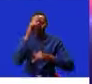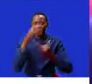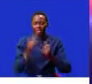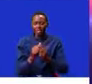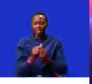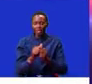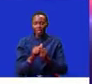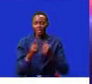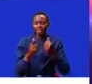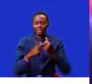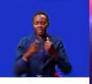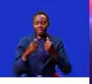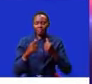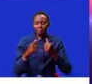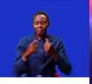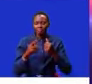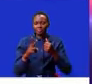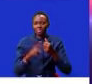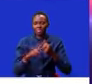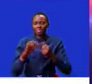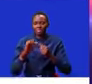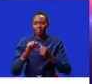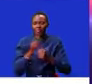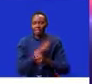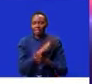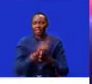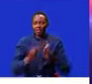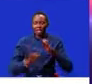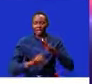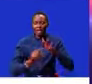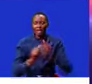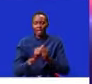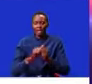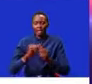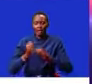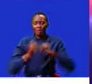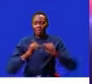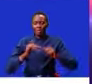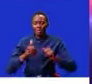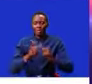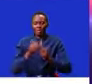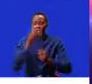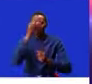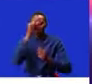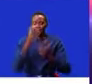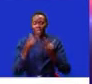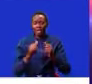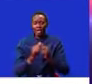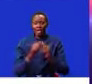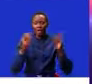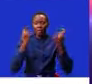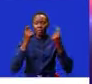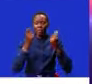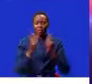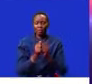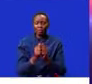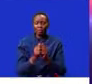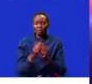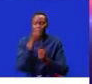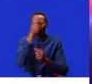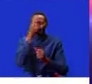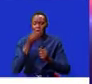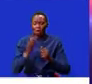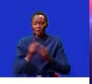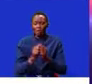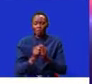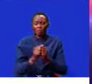maromo 67 ma osebedo ka tiyo e bwo piny owacho mar kaonti ma Homabay koro onito ne ong'anyo ne tich ka giluwo ni lai mosebed ka